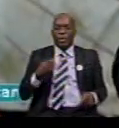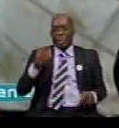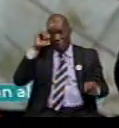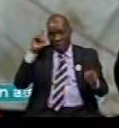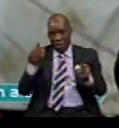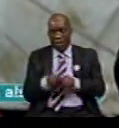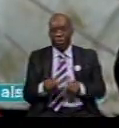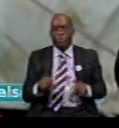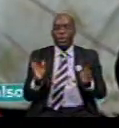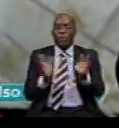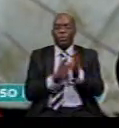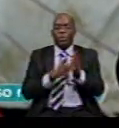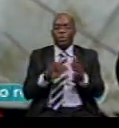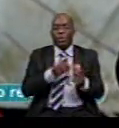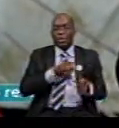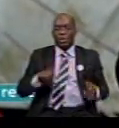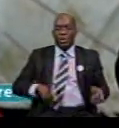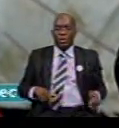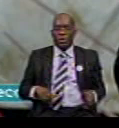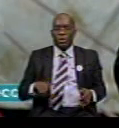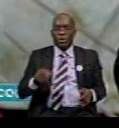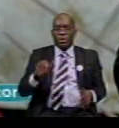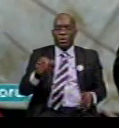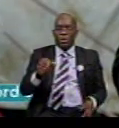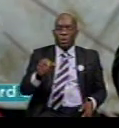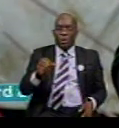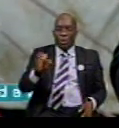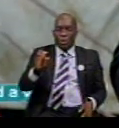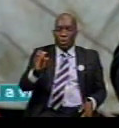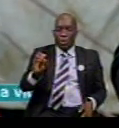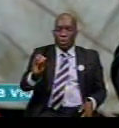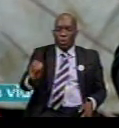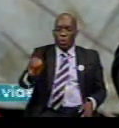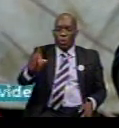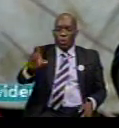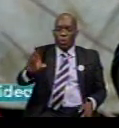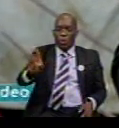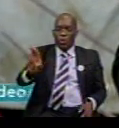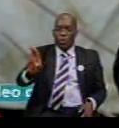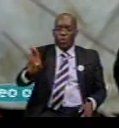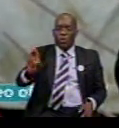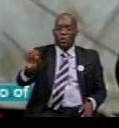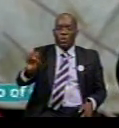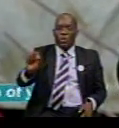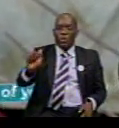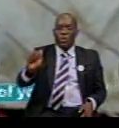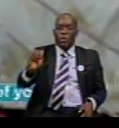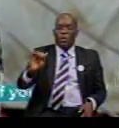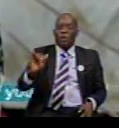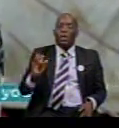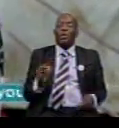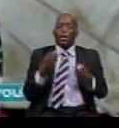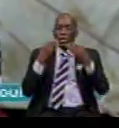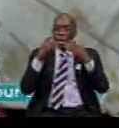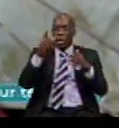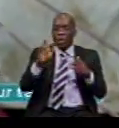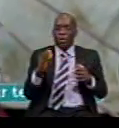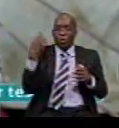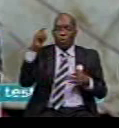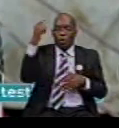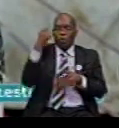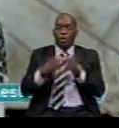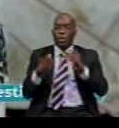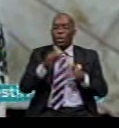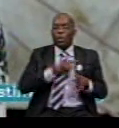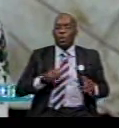My name is Adebola Olushaya. I appreciate God for the goodness of God in my life and everything He has been doing. 2021, earlier before then,